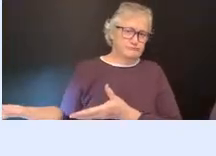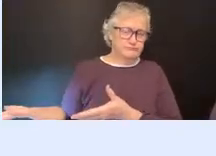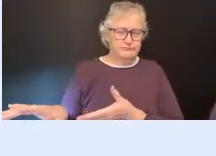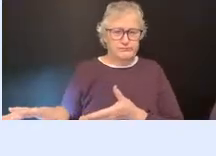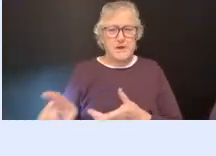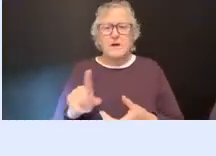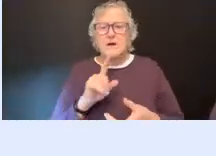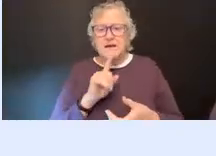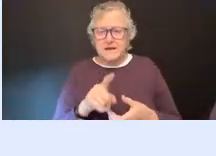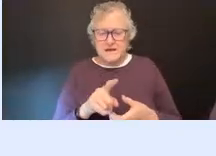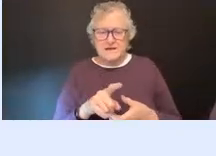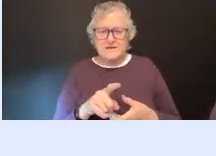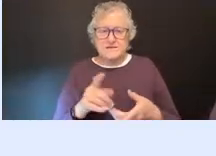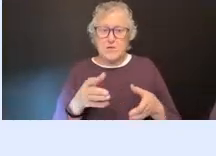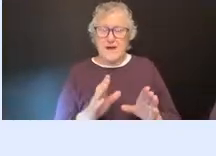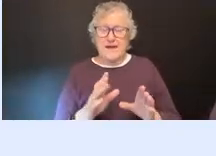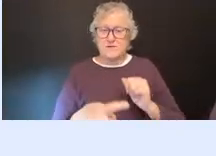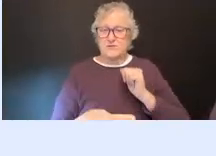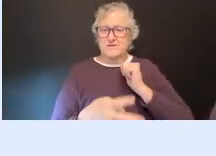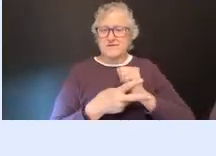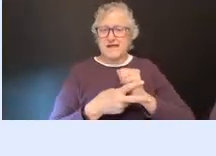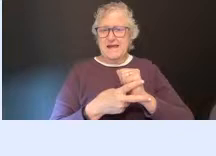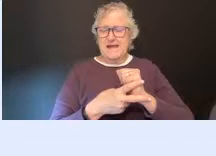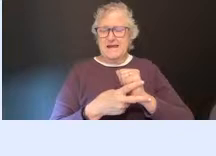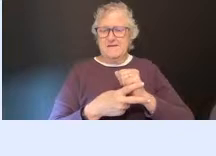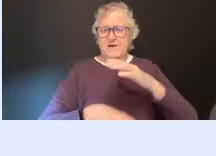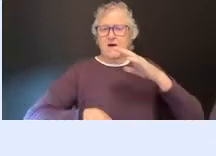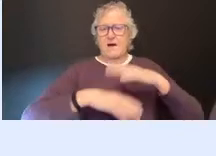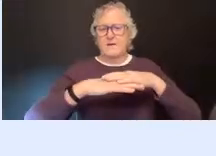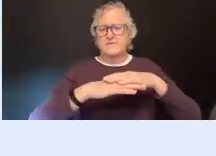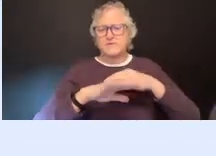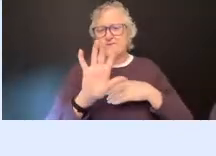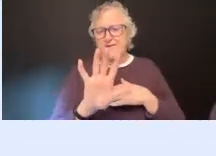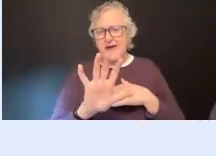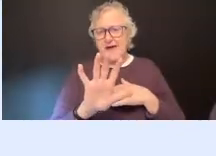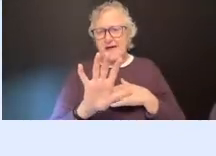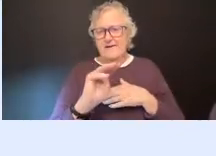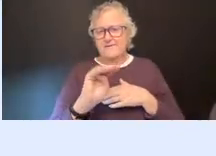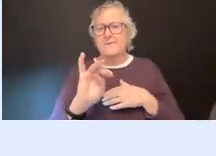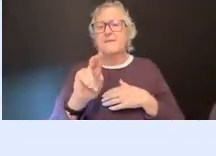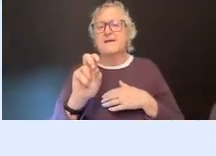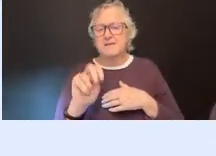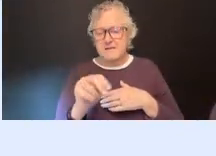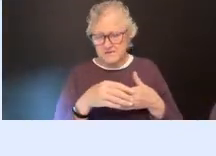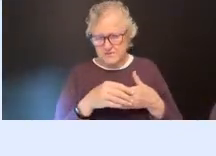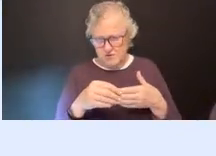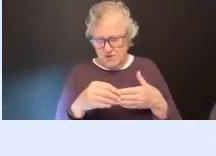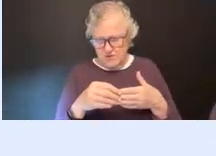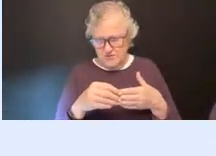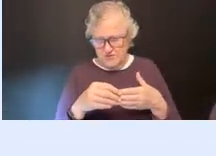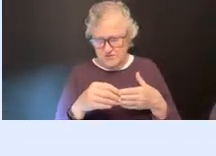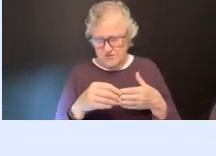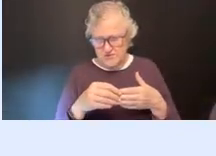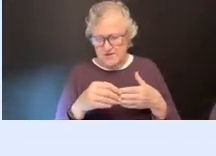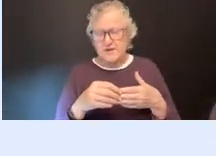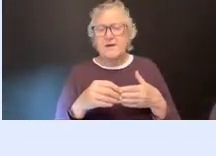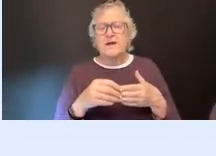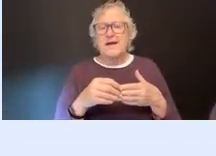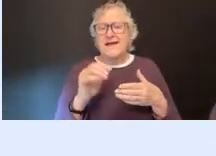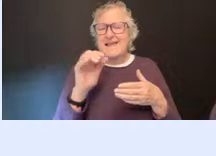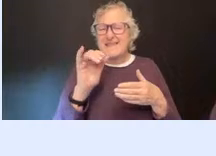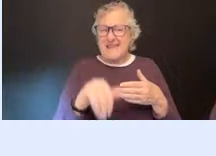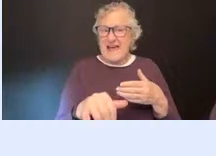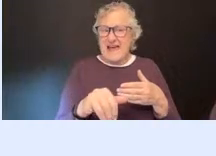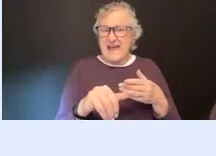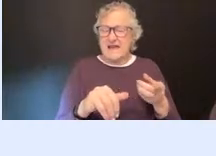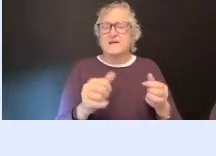save up to $500 million. An immersed tunnel is supported by the displacement of its weight, similar to a floating bridge.